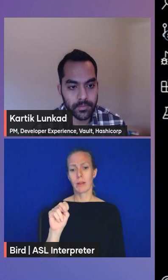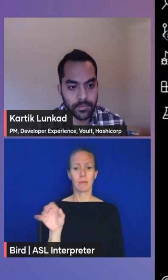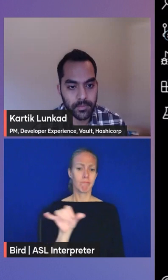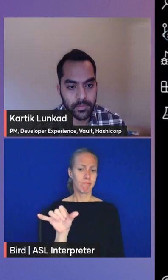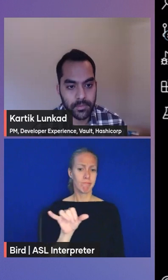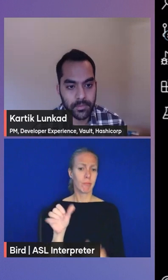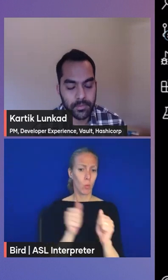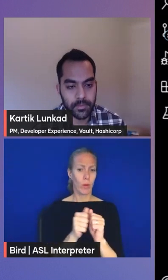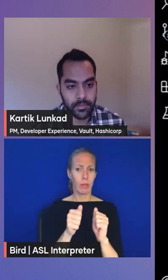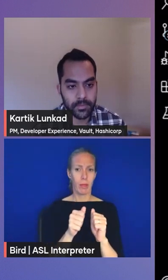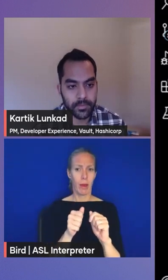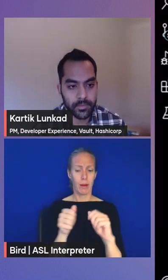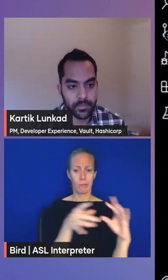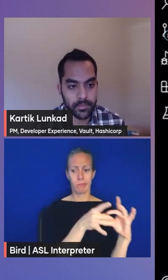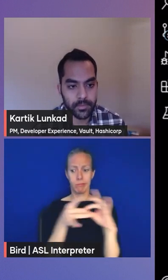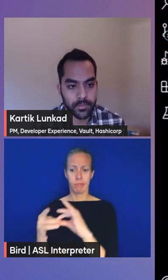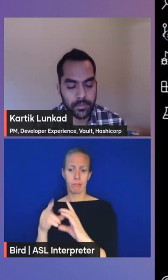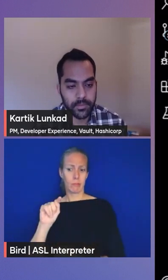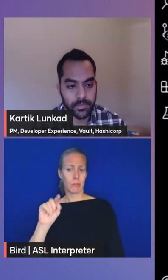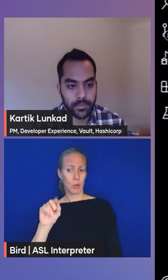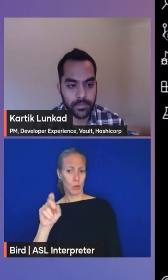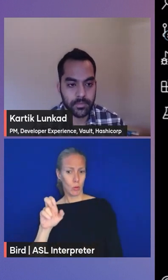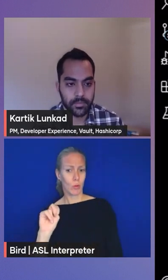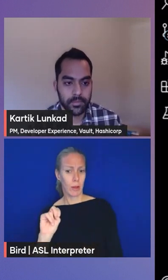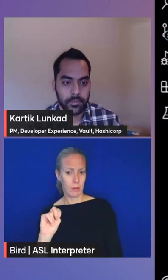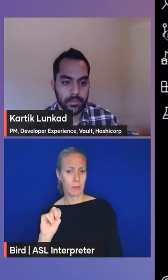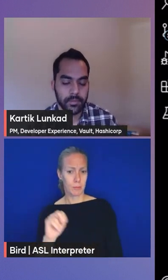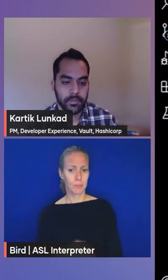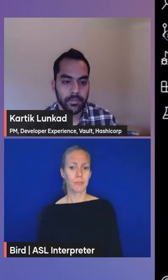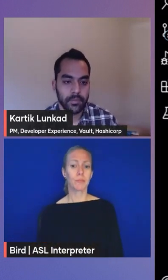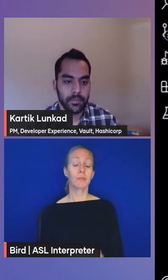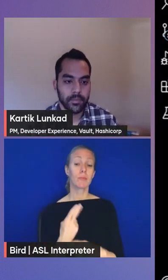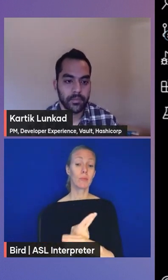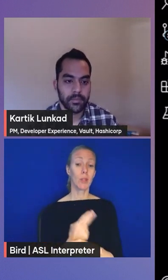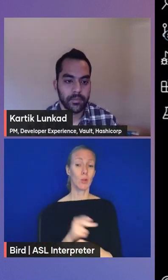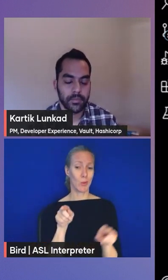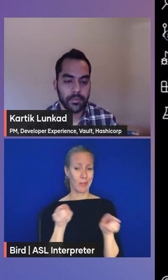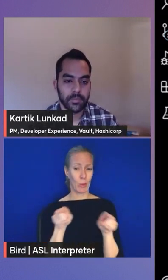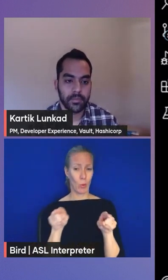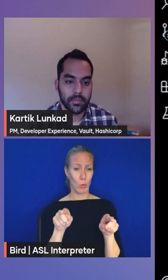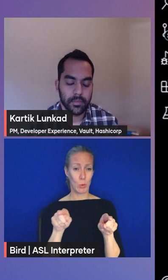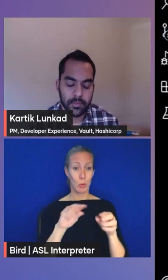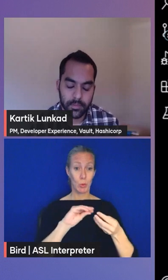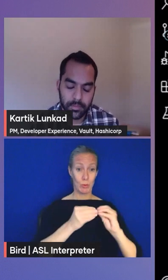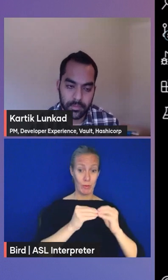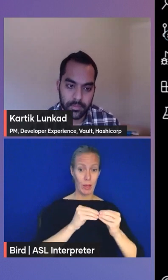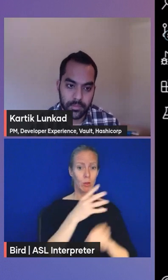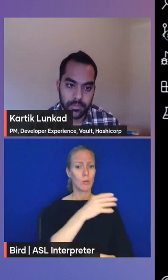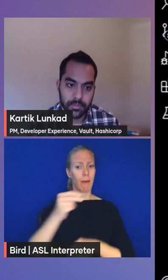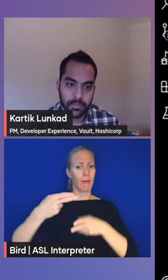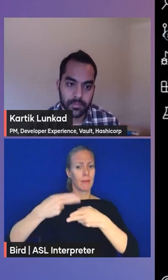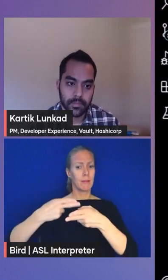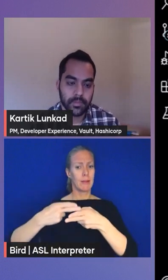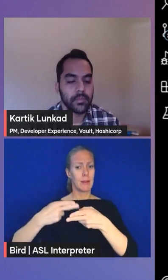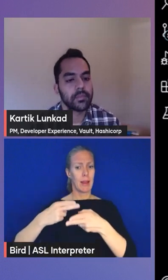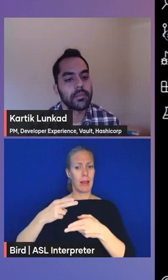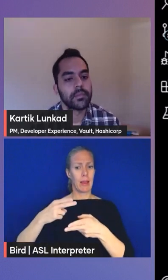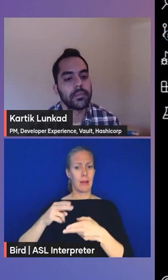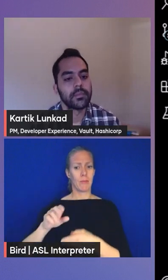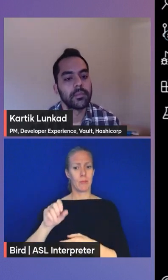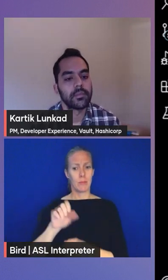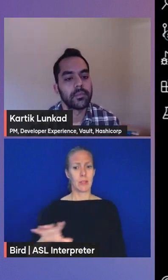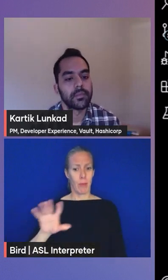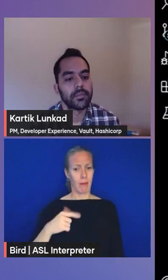And using those two values as well as the namespace, because I'm using in the HCP Vault